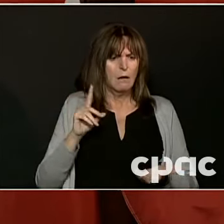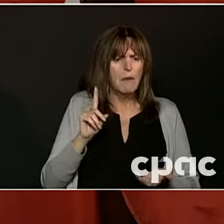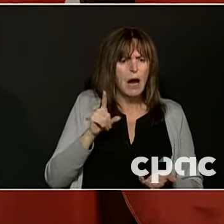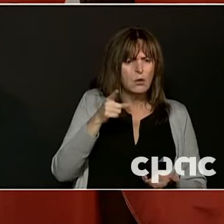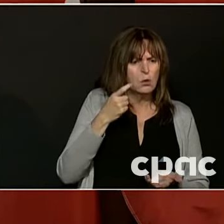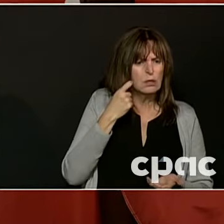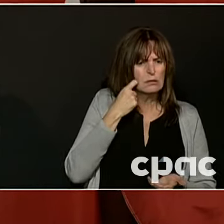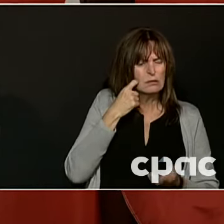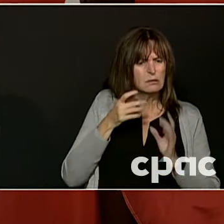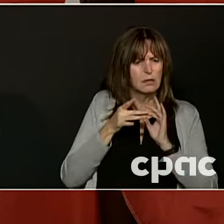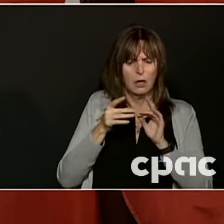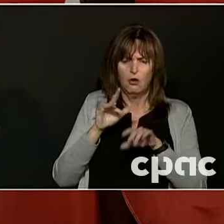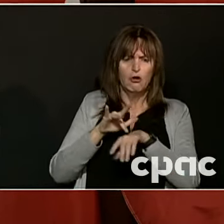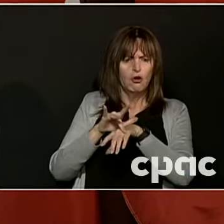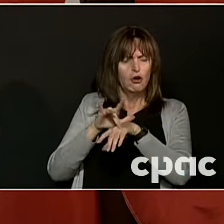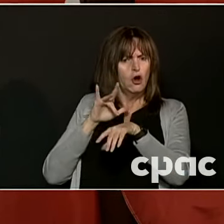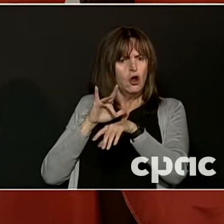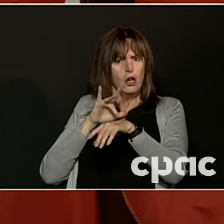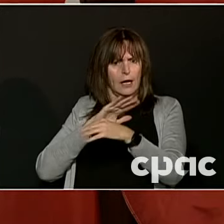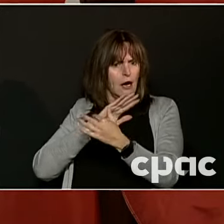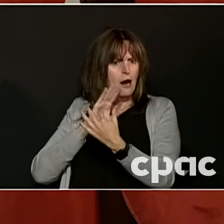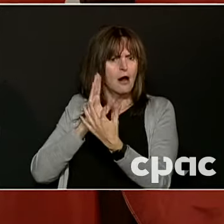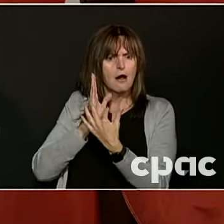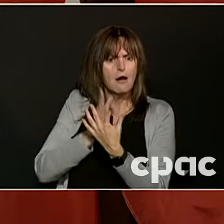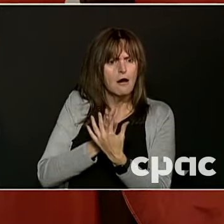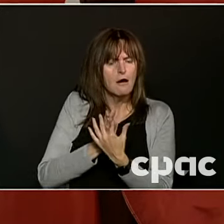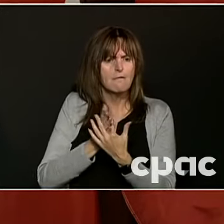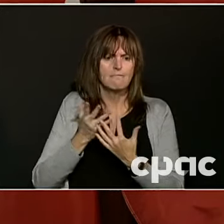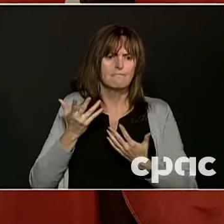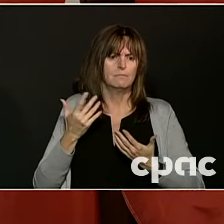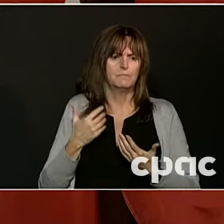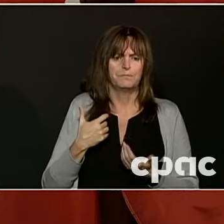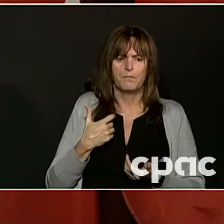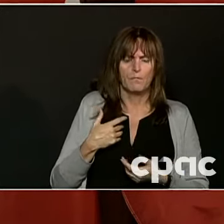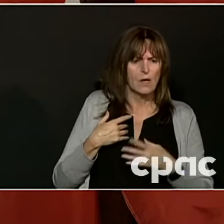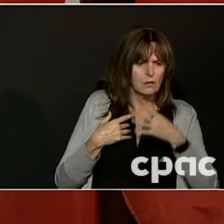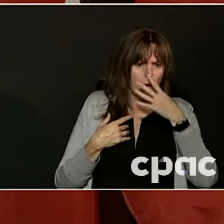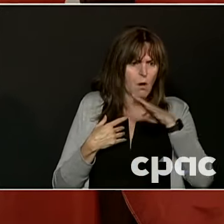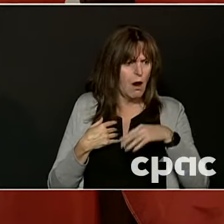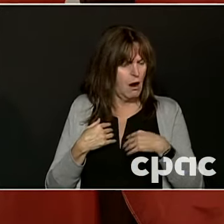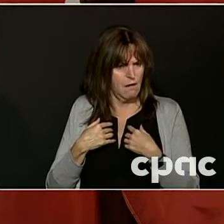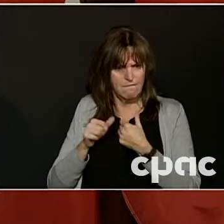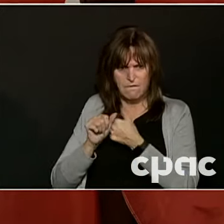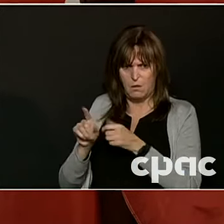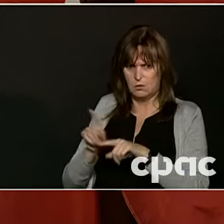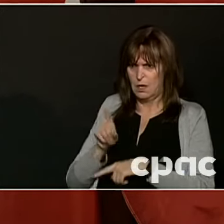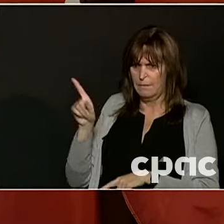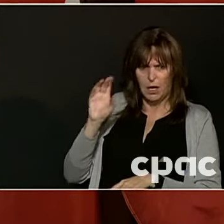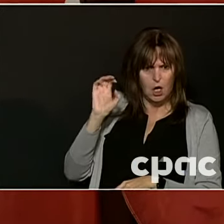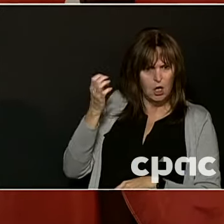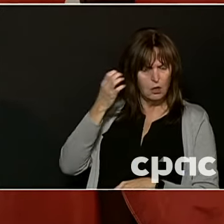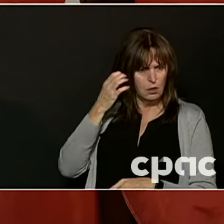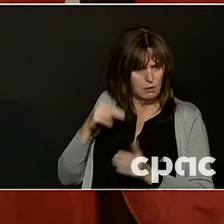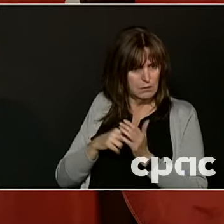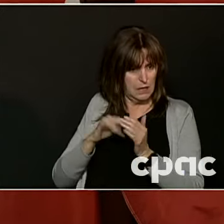we want to avoid a repeat of Europe here. Are you going to recommend ratcheting those levels